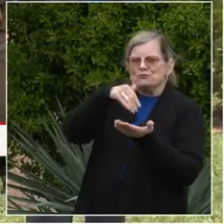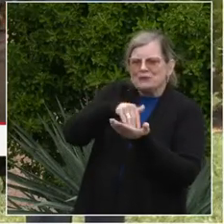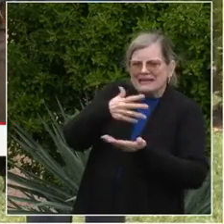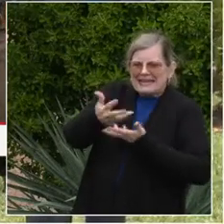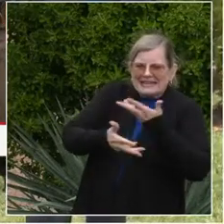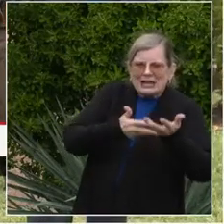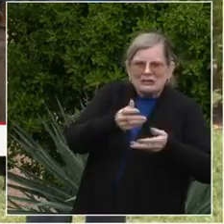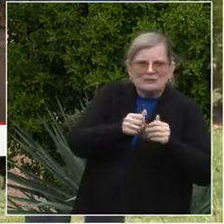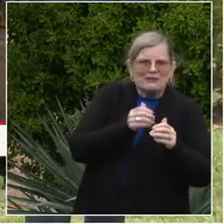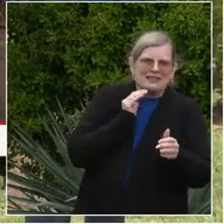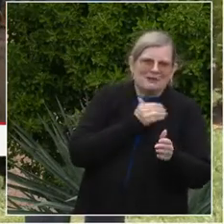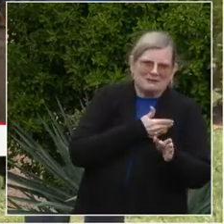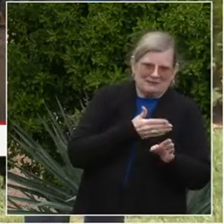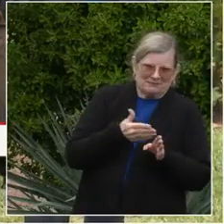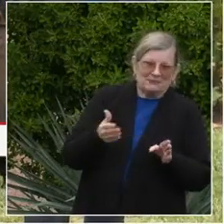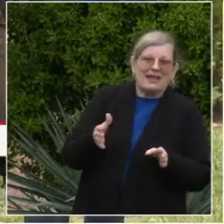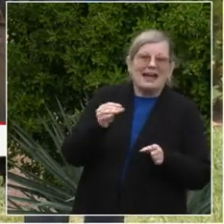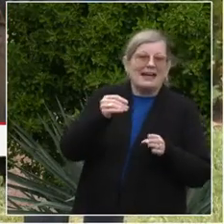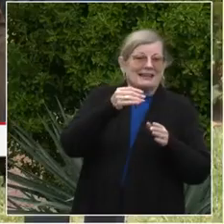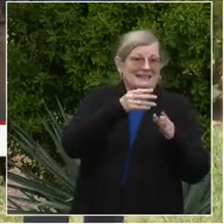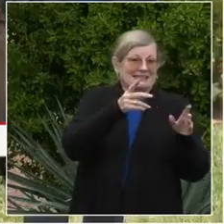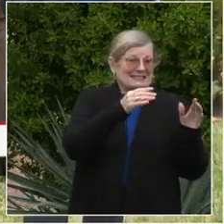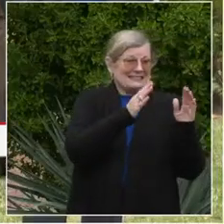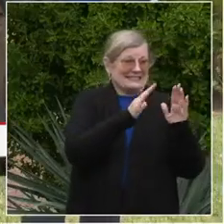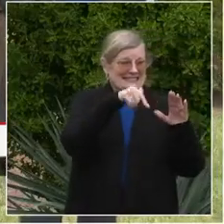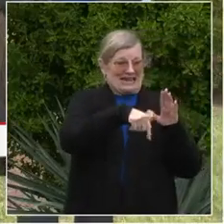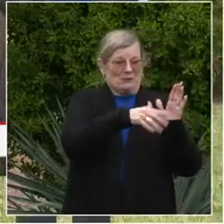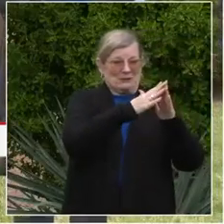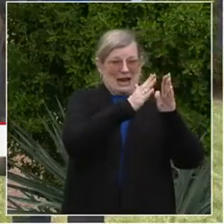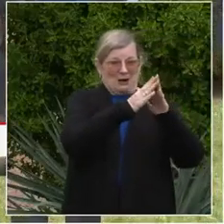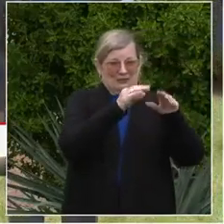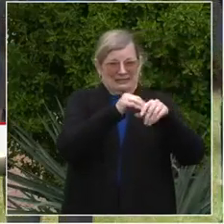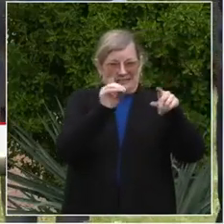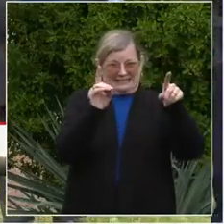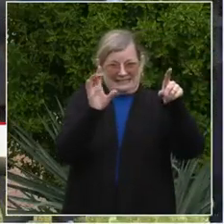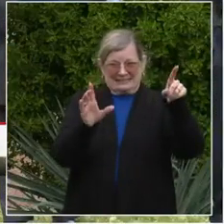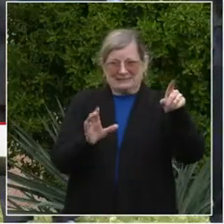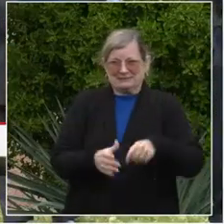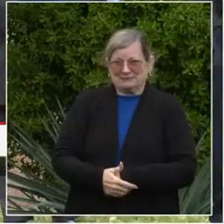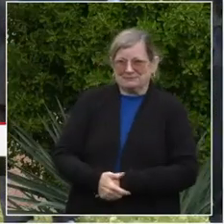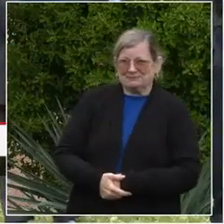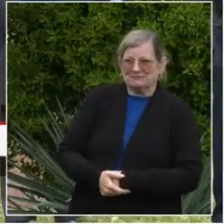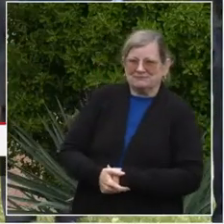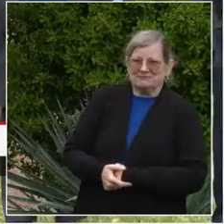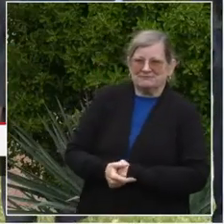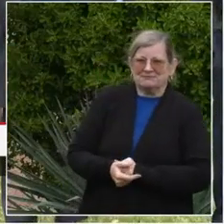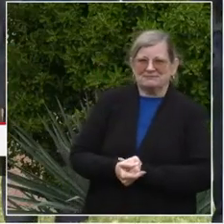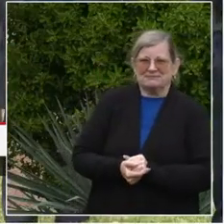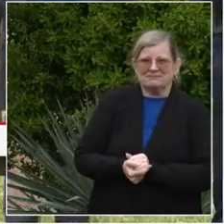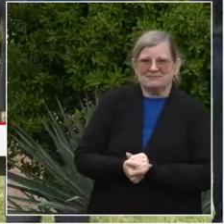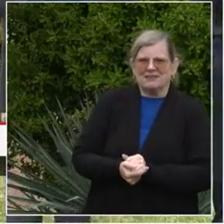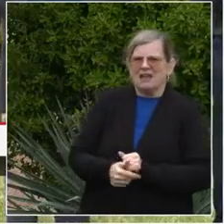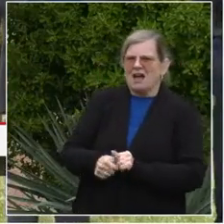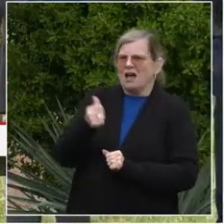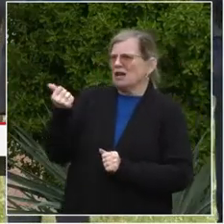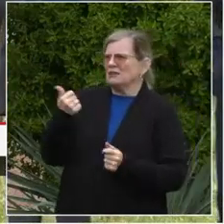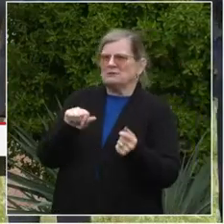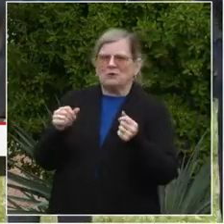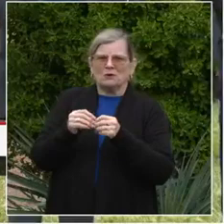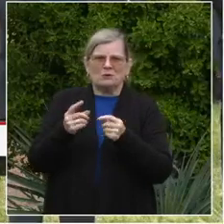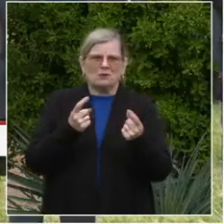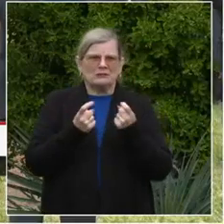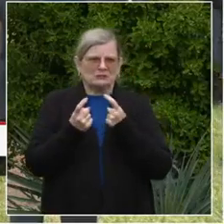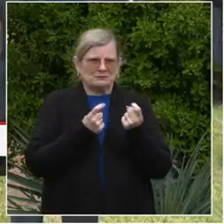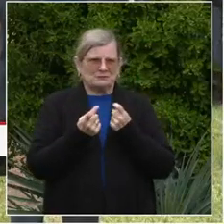space. Thank you. Any other community questions? Can I ask? I'm also a neighbor here, live